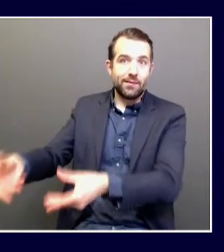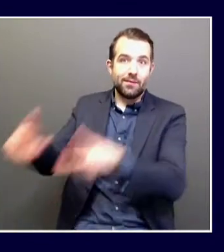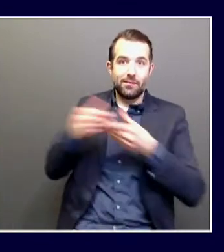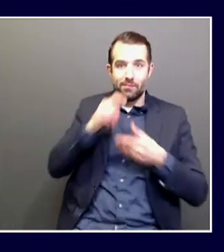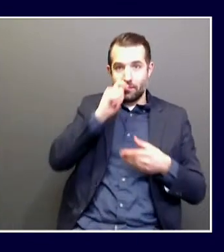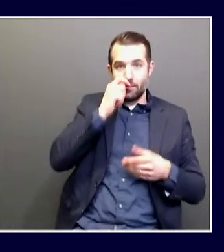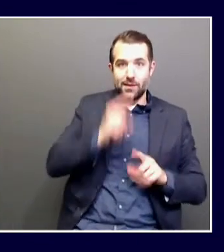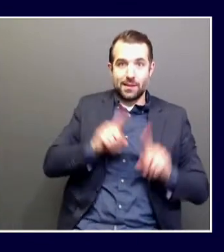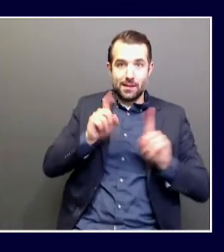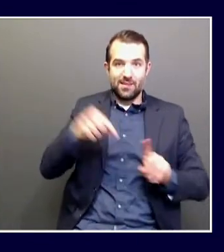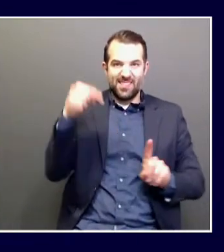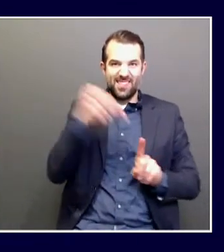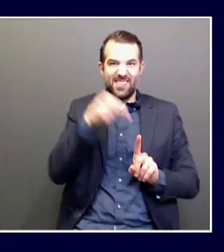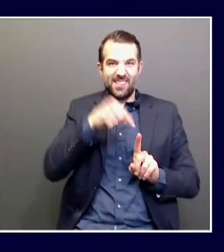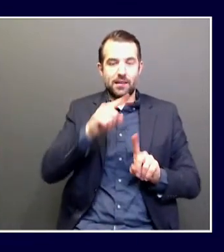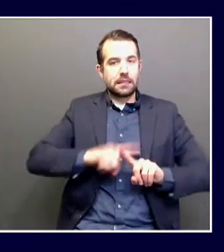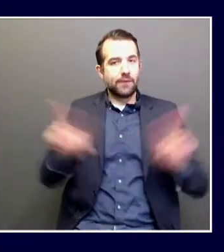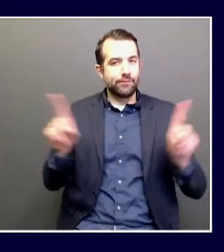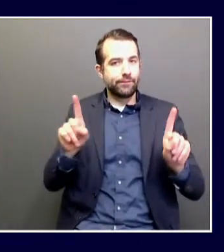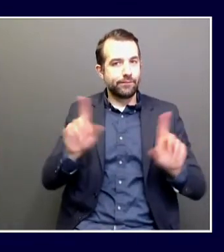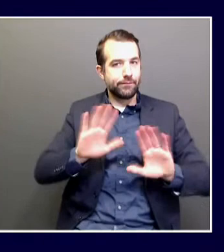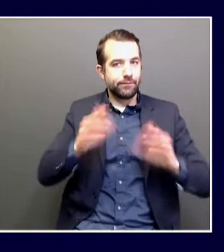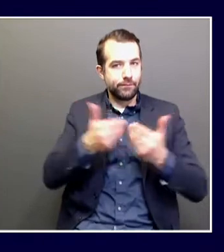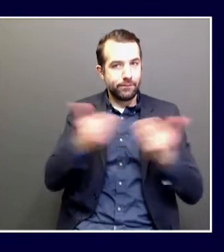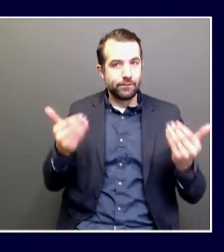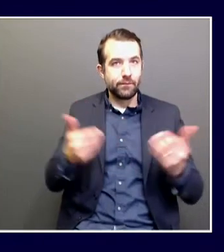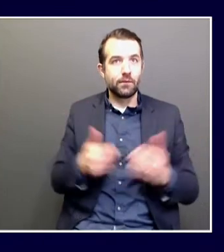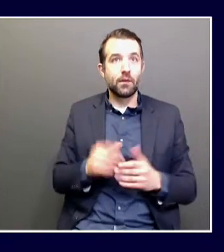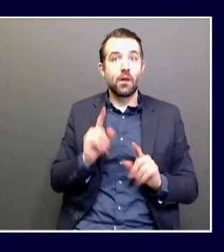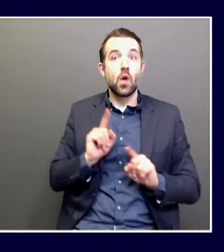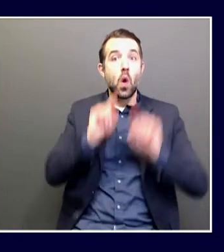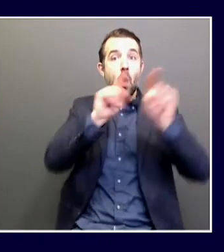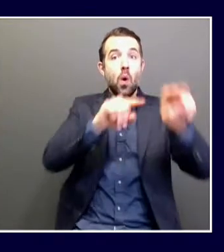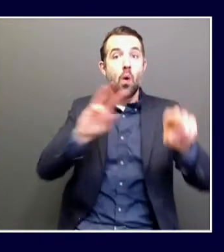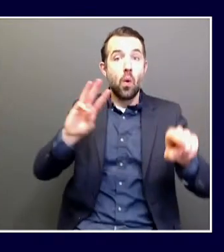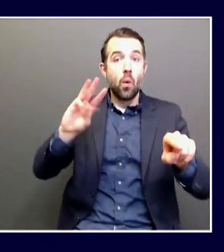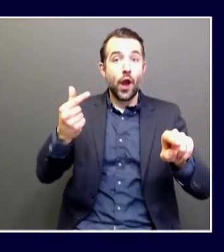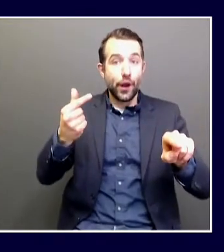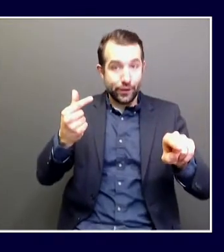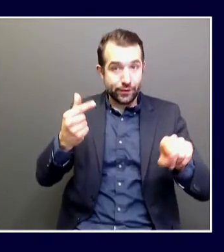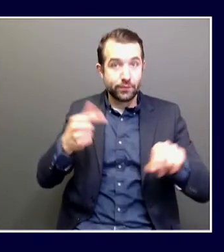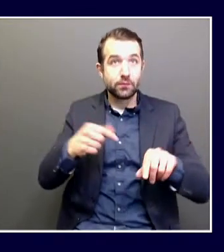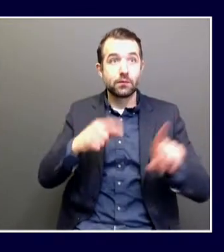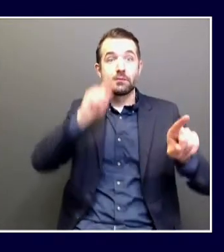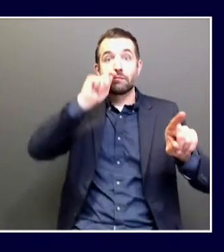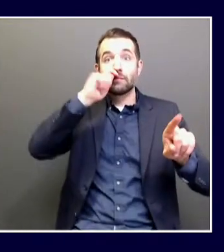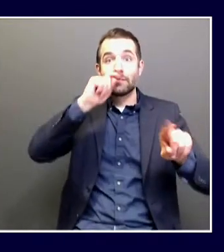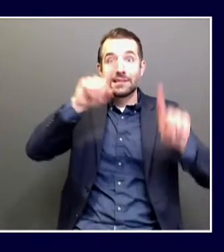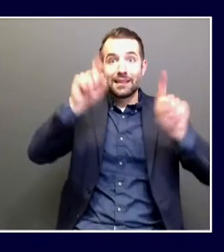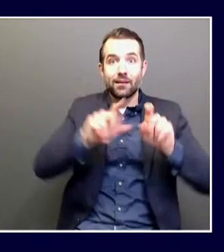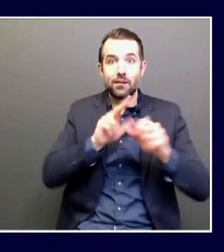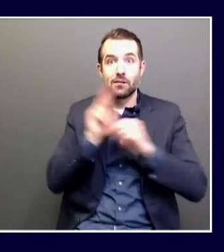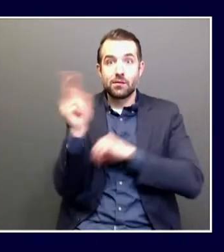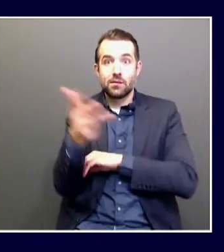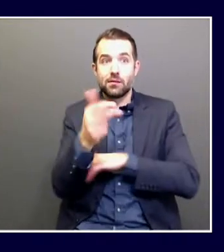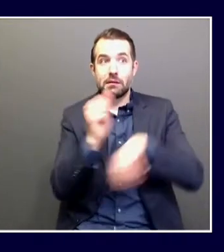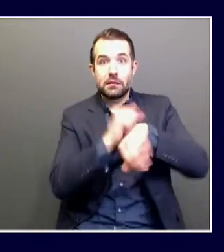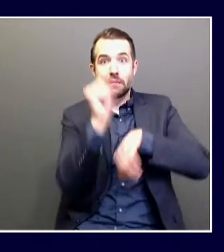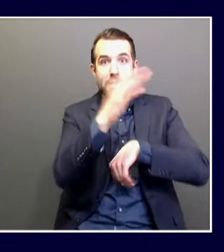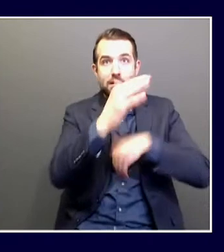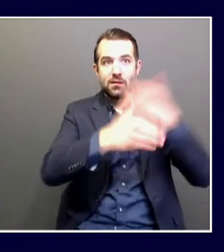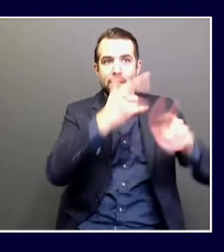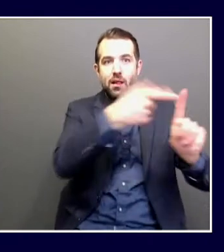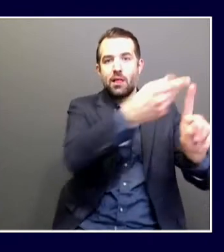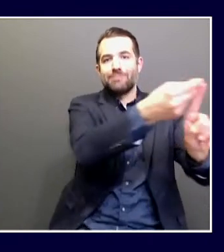many Walgreens. Part of our arrangement with Walgreens is that they report those results to us. So they include both antigen and